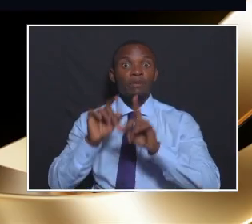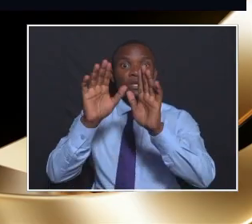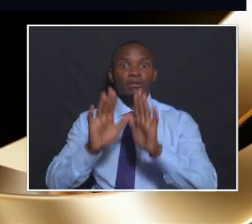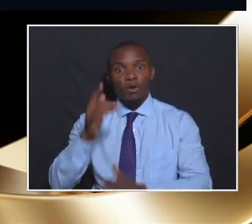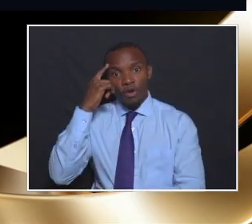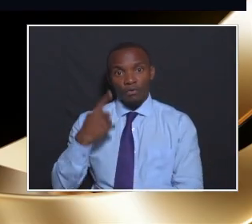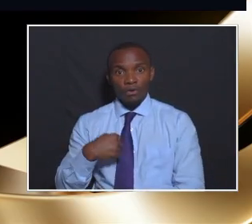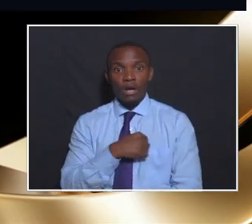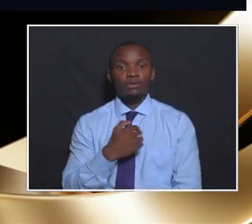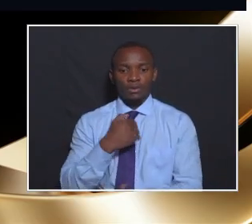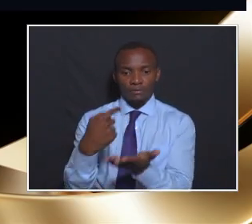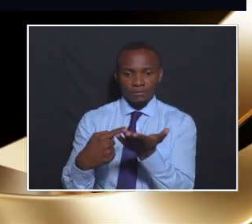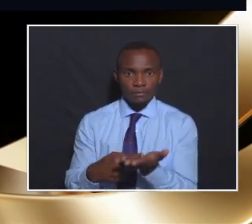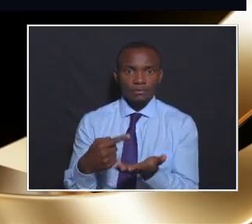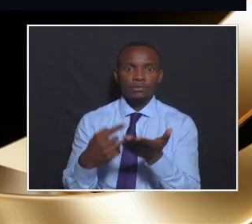these conversations here.